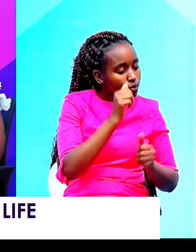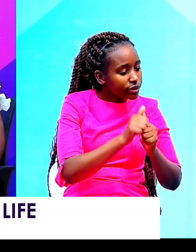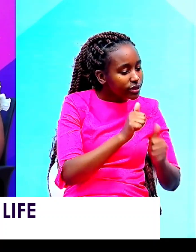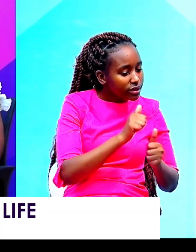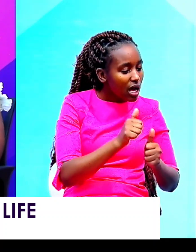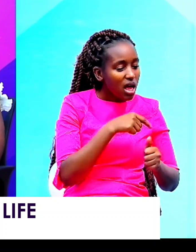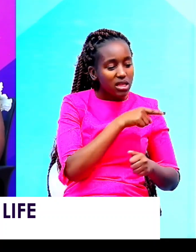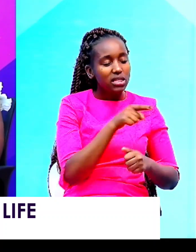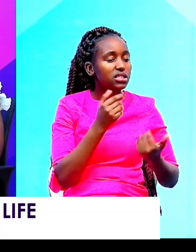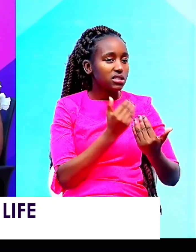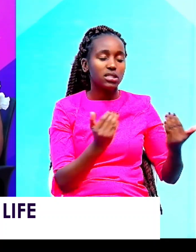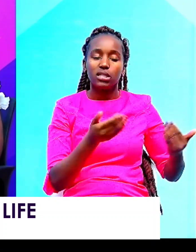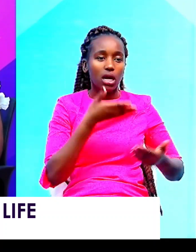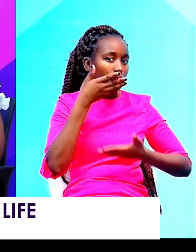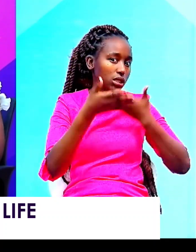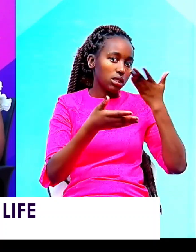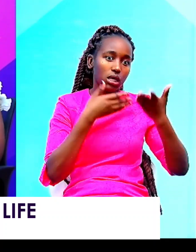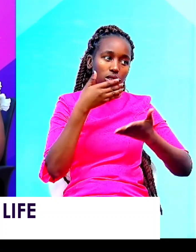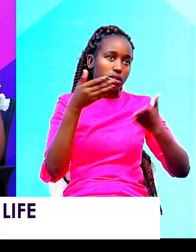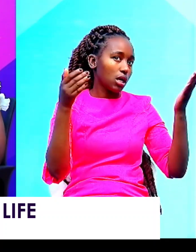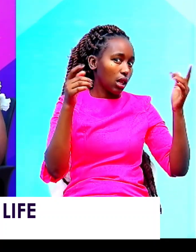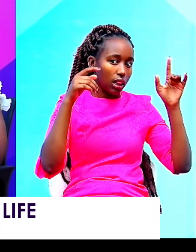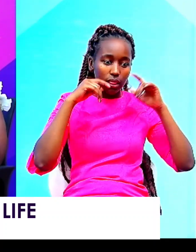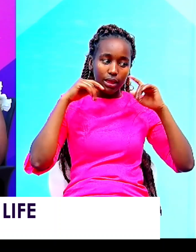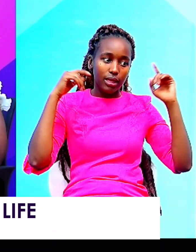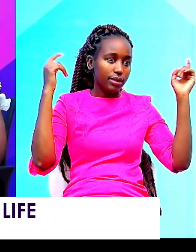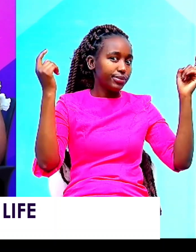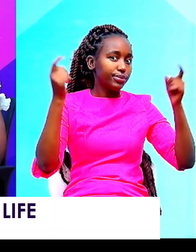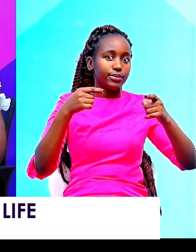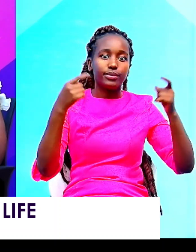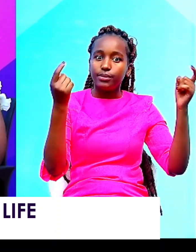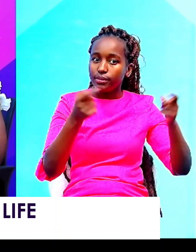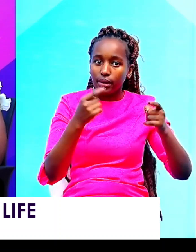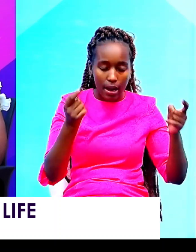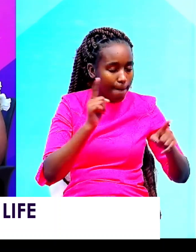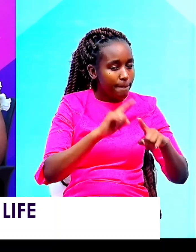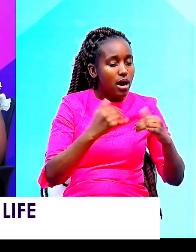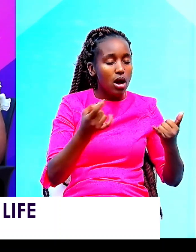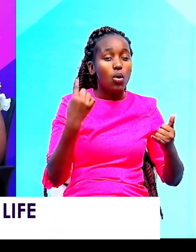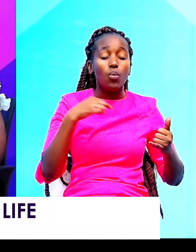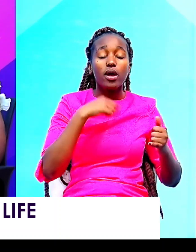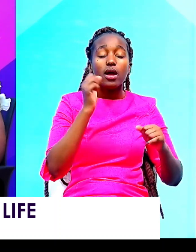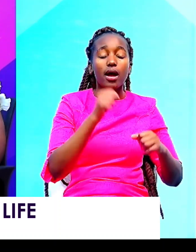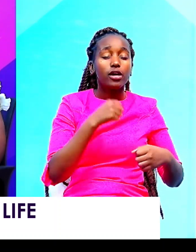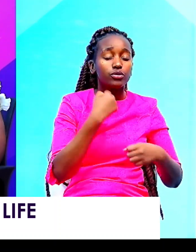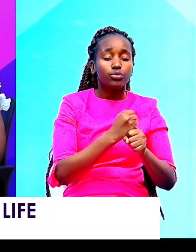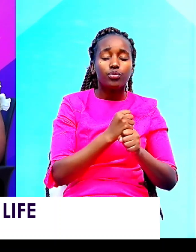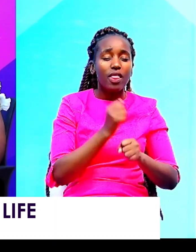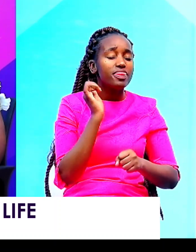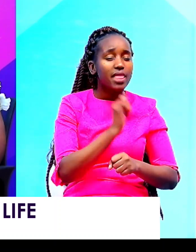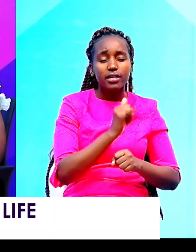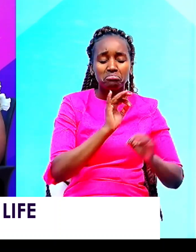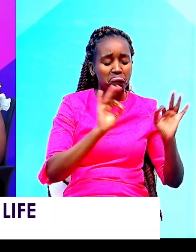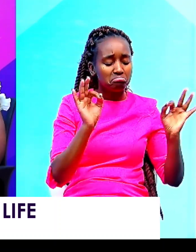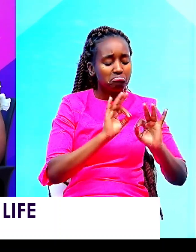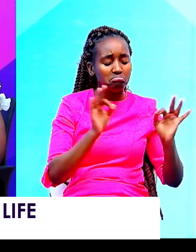at the answers you will get. So how do you do this effectively to children? Now we have moved from